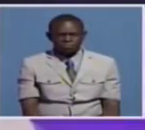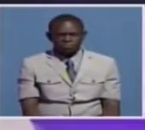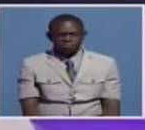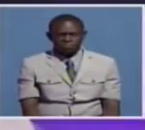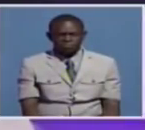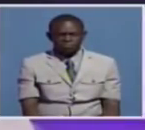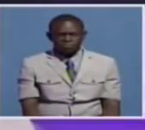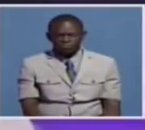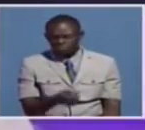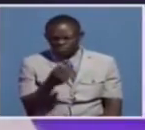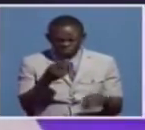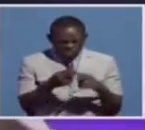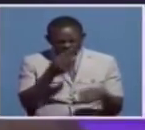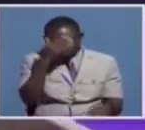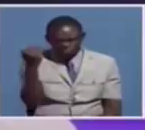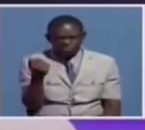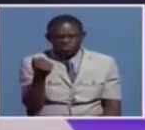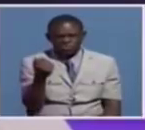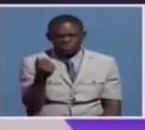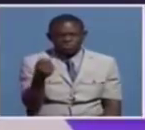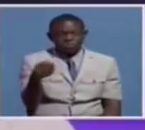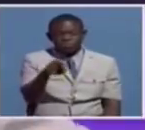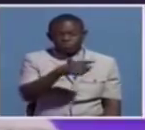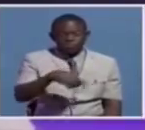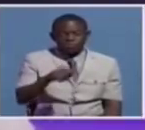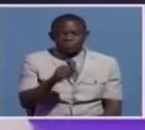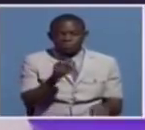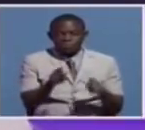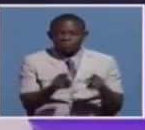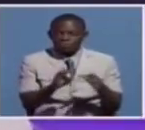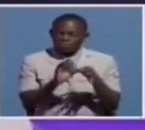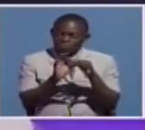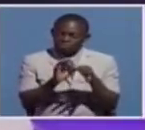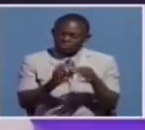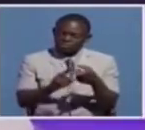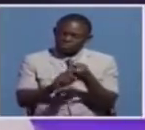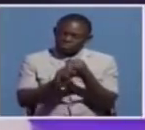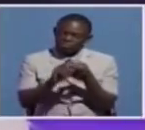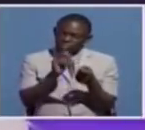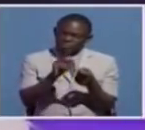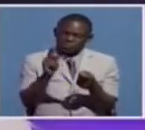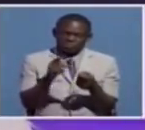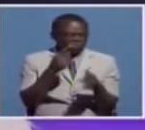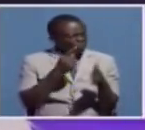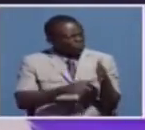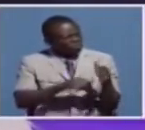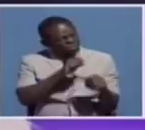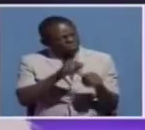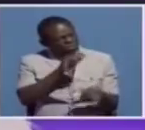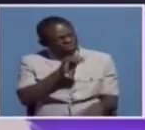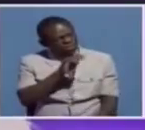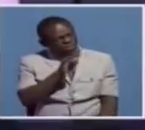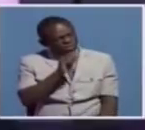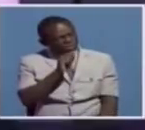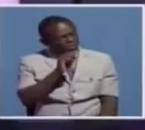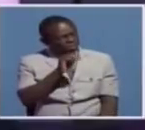some names I forget, but there are people who had worked closely with him. Mambalu Chambe never worked with him, but of course. Oh no, he was just a young that soldier. Yes, change